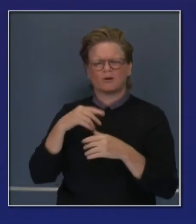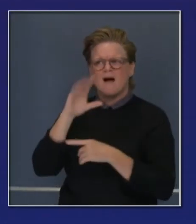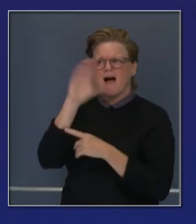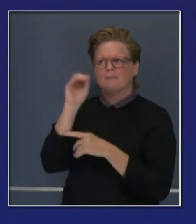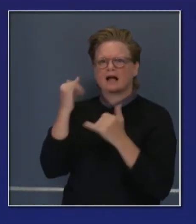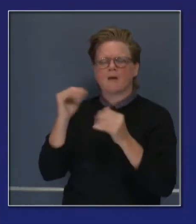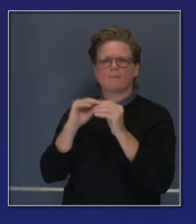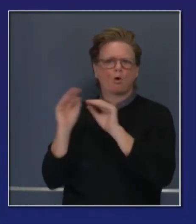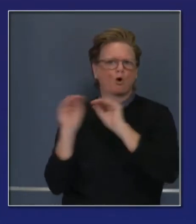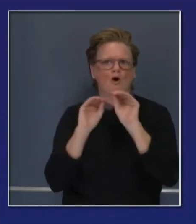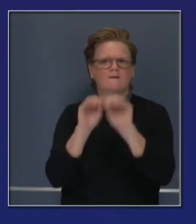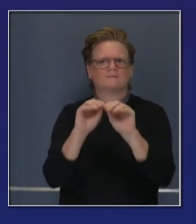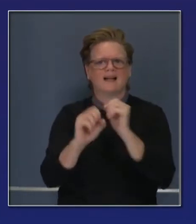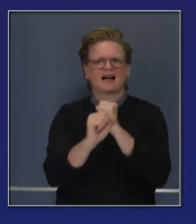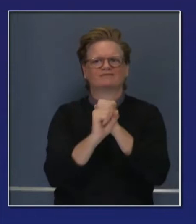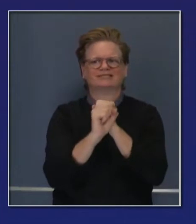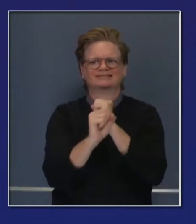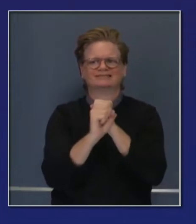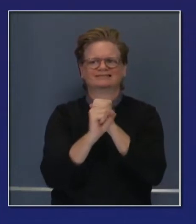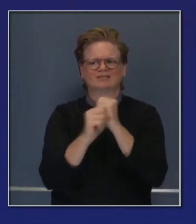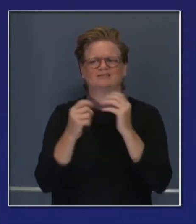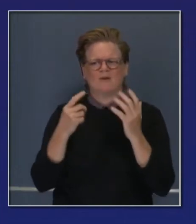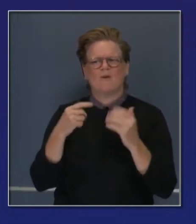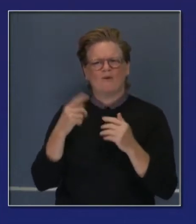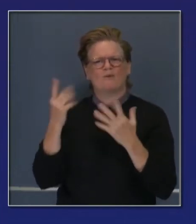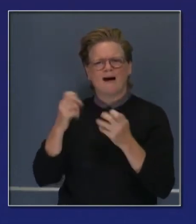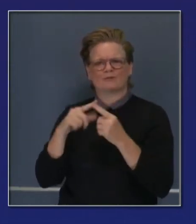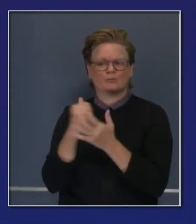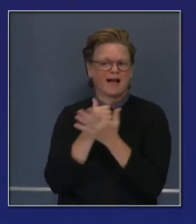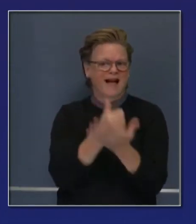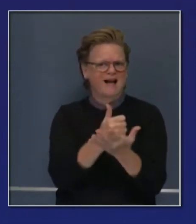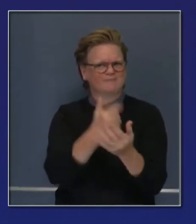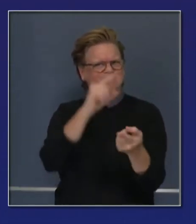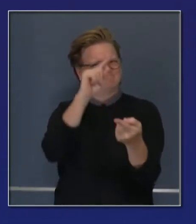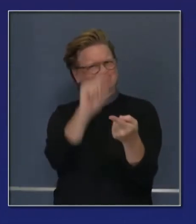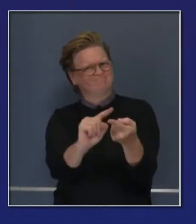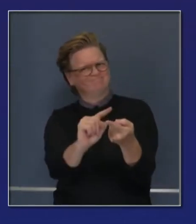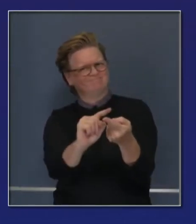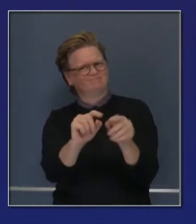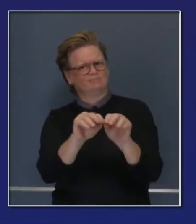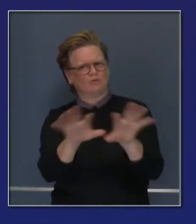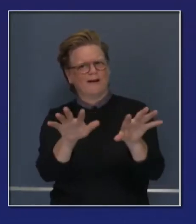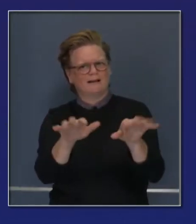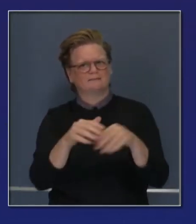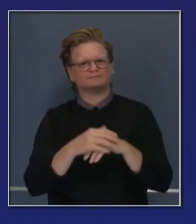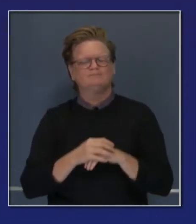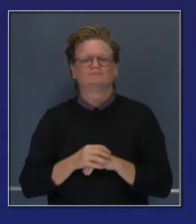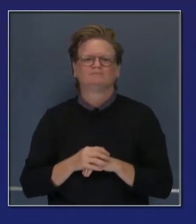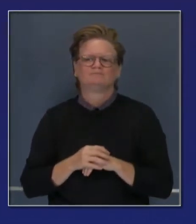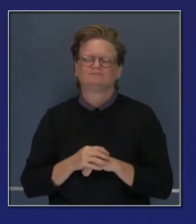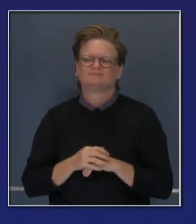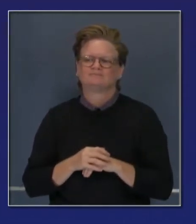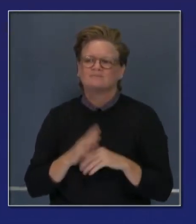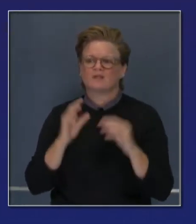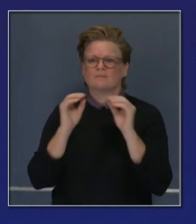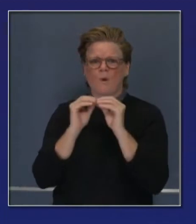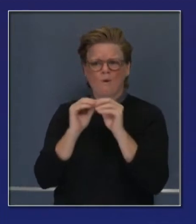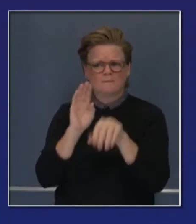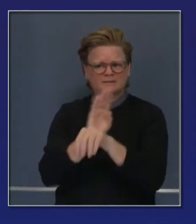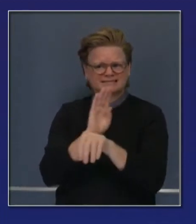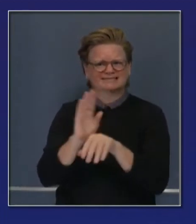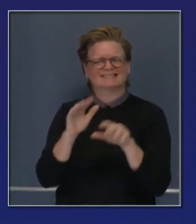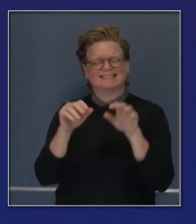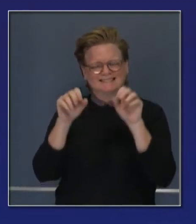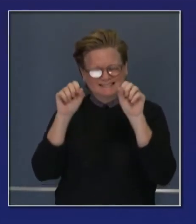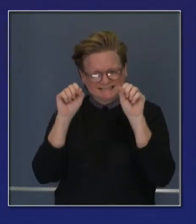Table, another wonderful platform that now allows businesses even more prescriptively to list all of the